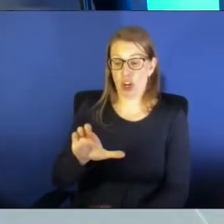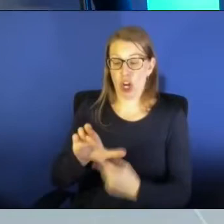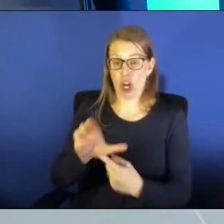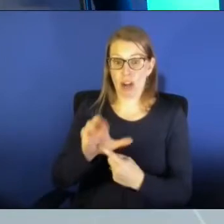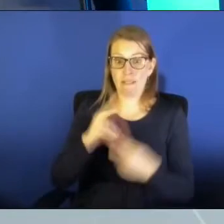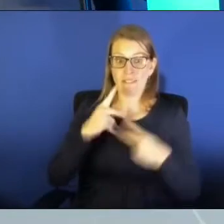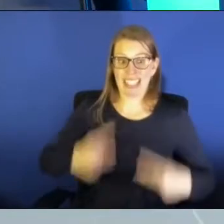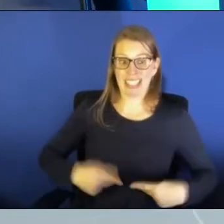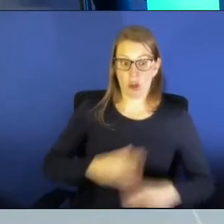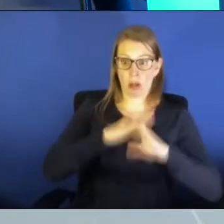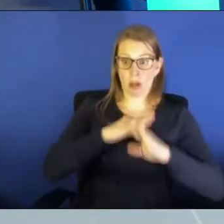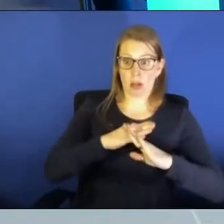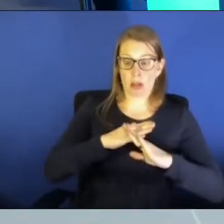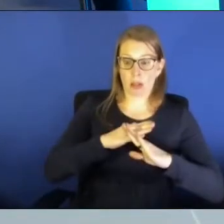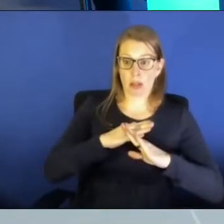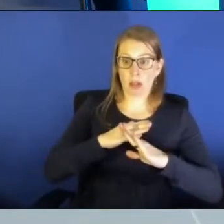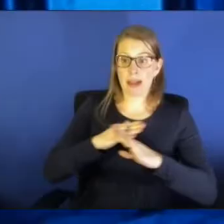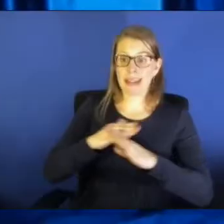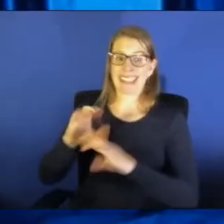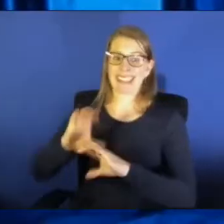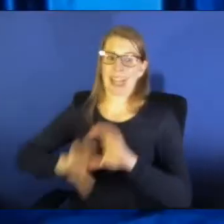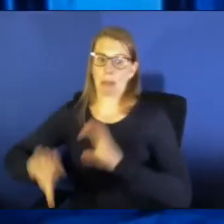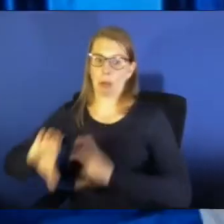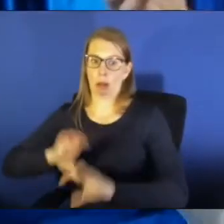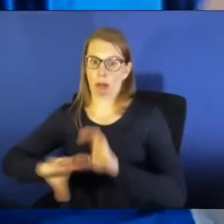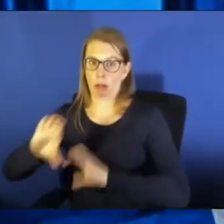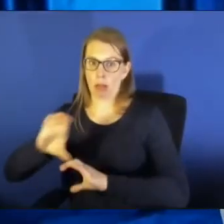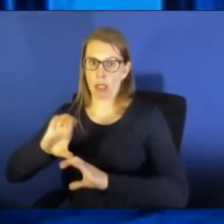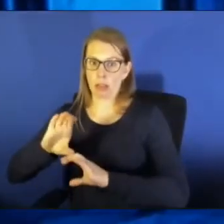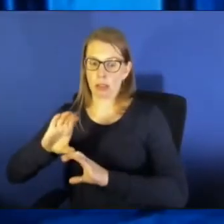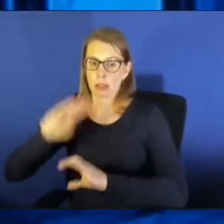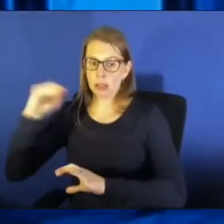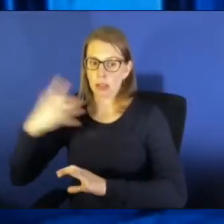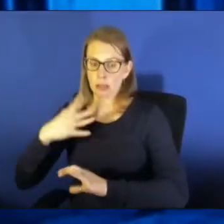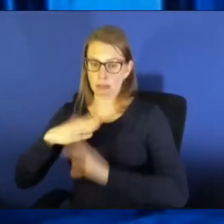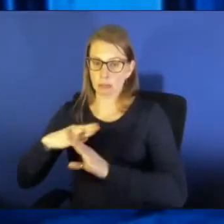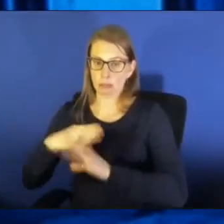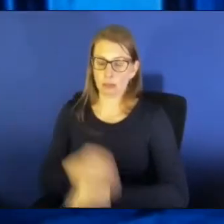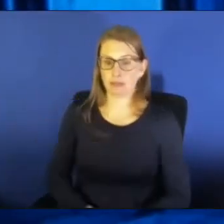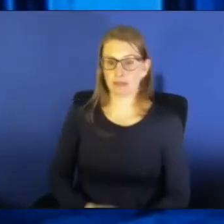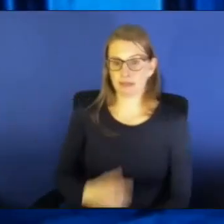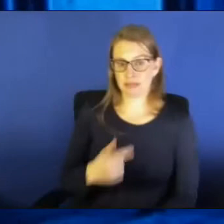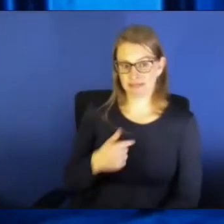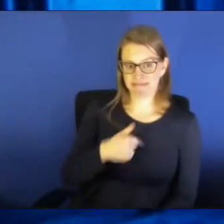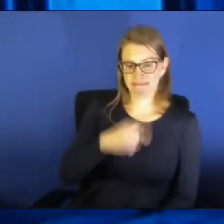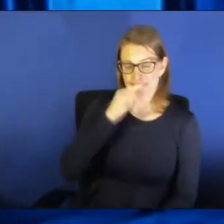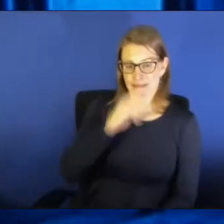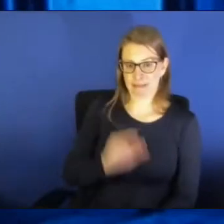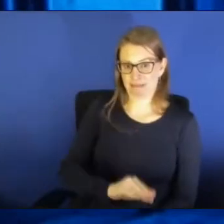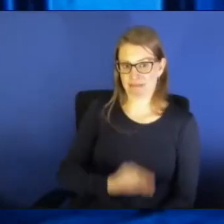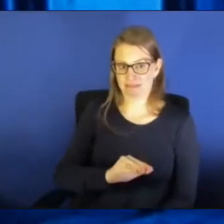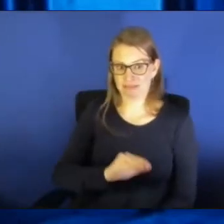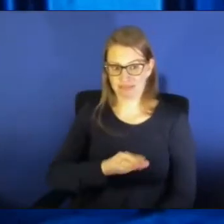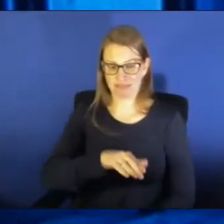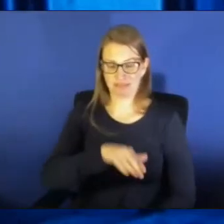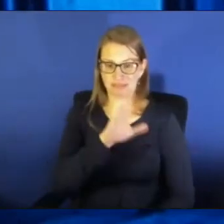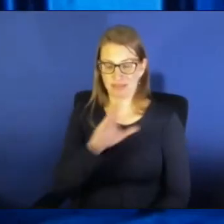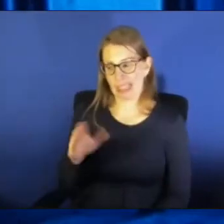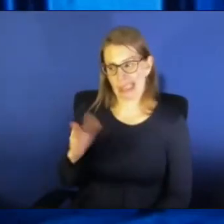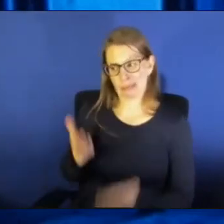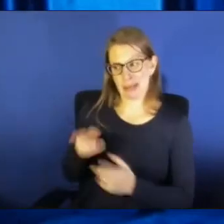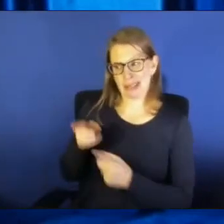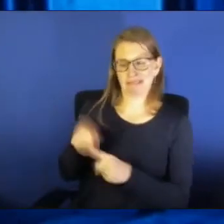sunscreen versus chemical sunscreen. Right. Yeah. And at least when we were kids, maybe not so much for Dr. Selby, but it was